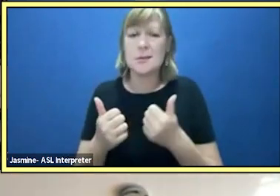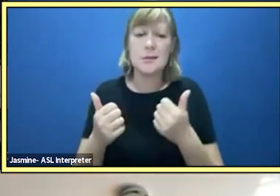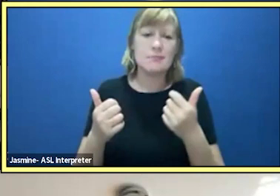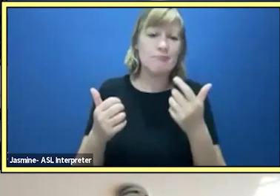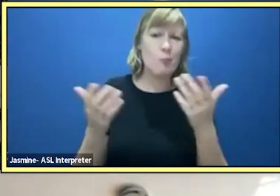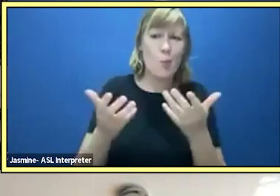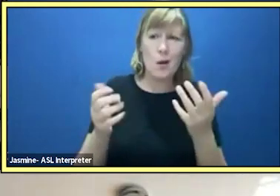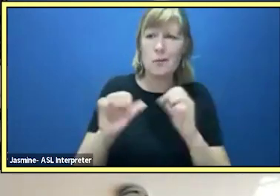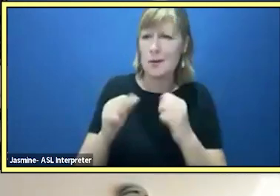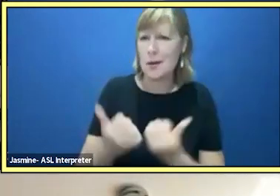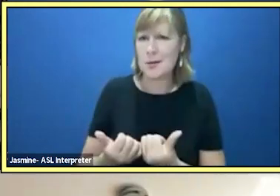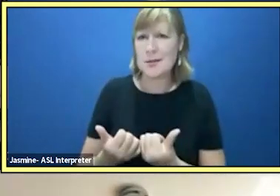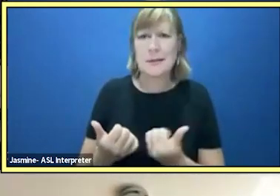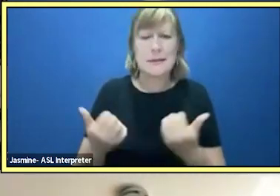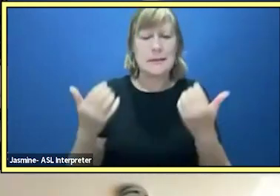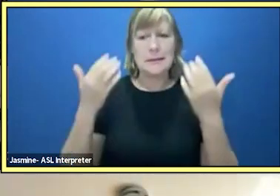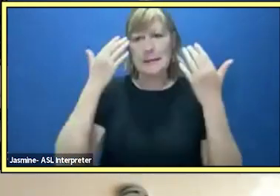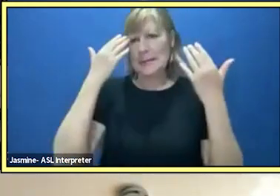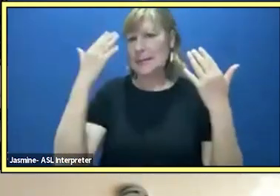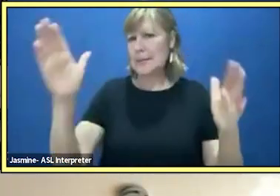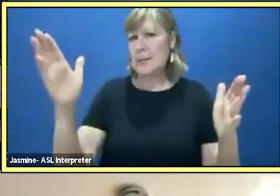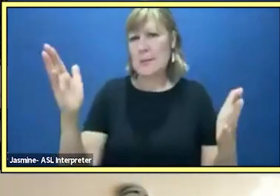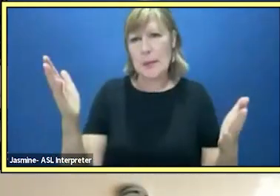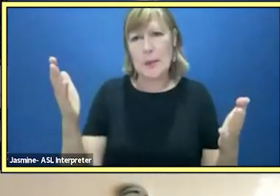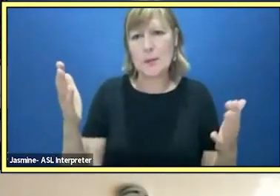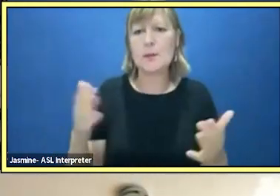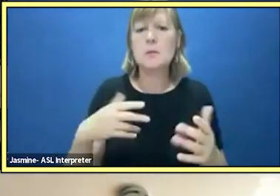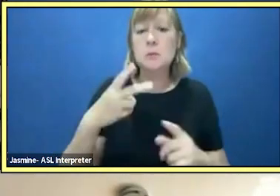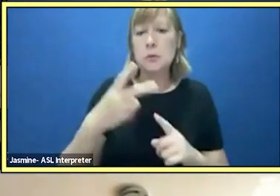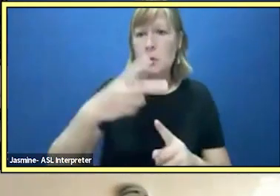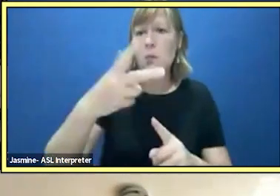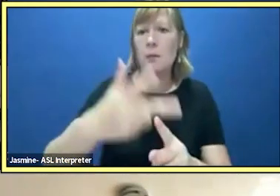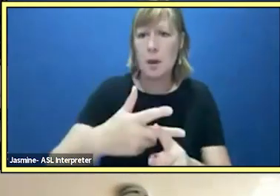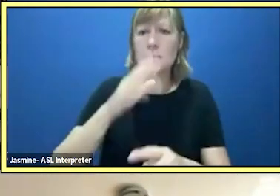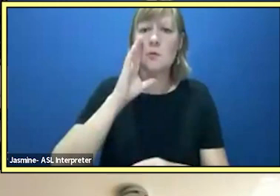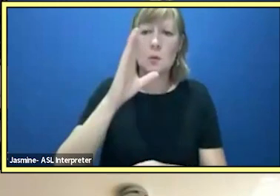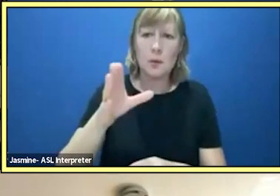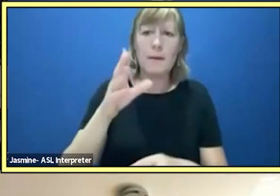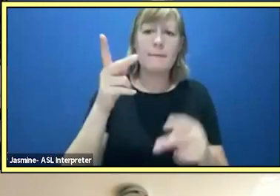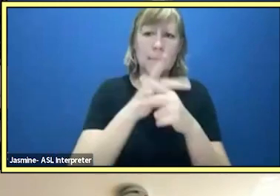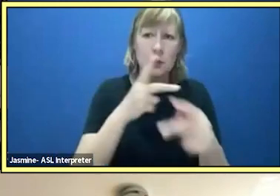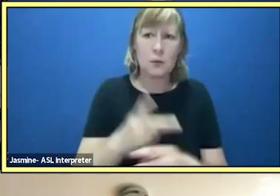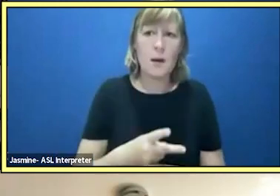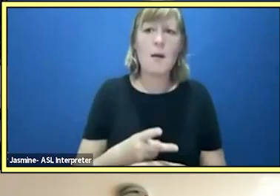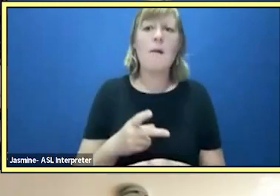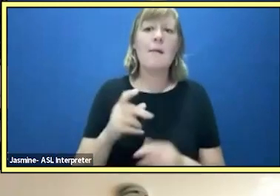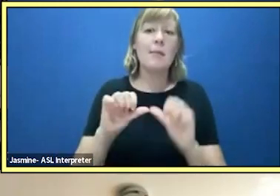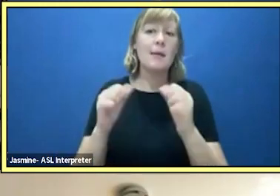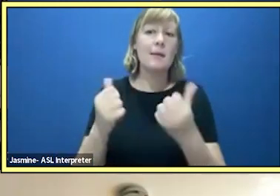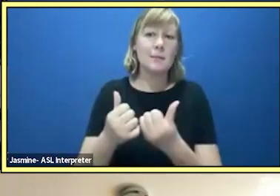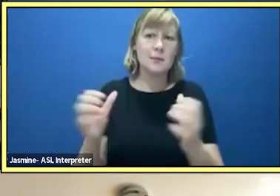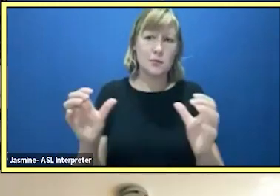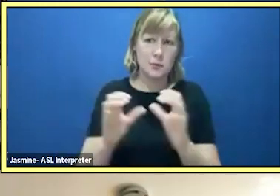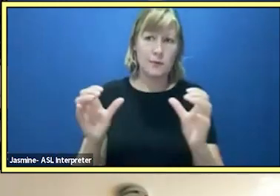That will happen over the next few months. And then once they become certified, then they will be responsible for hiring their teams to do